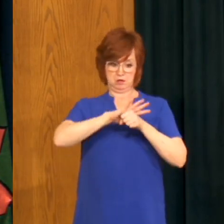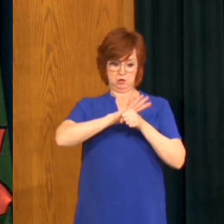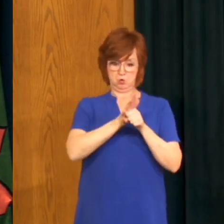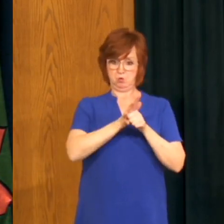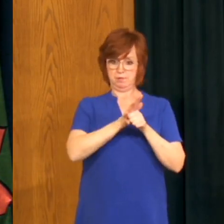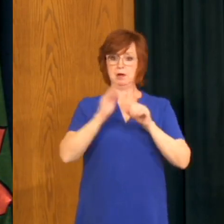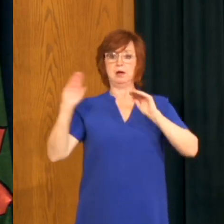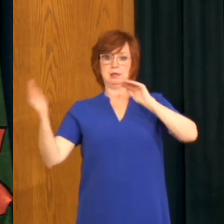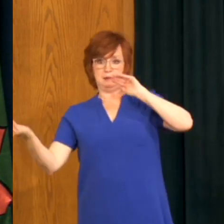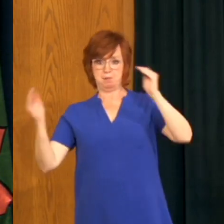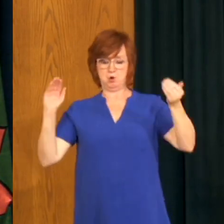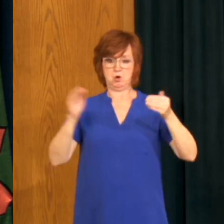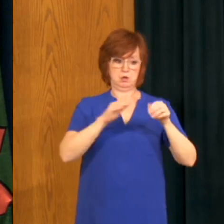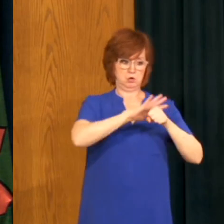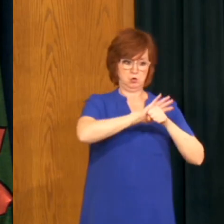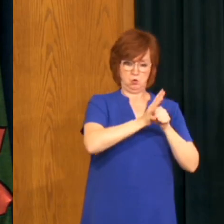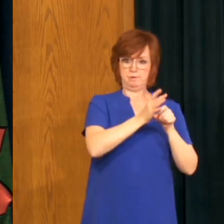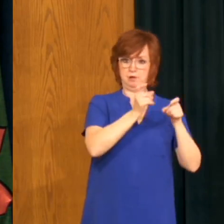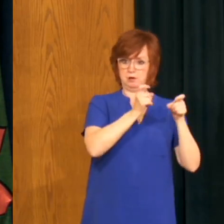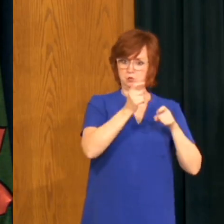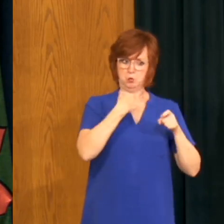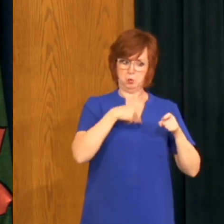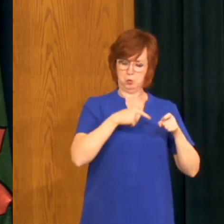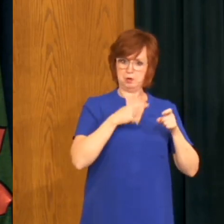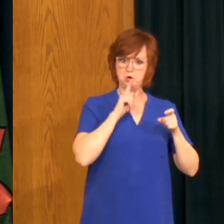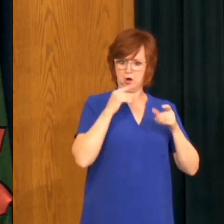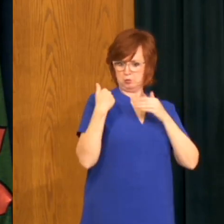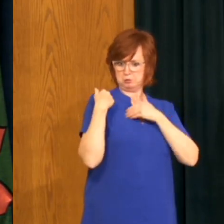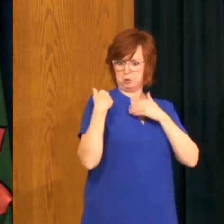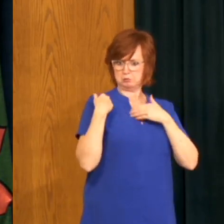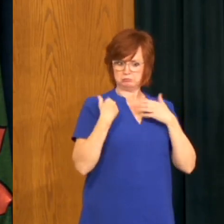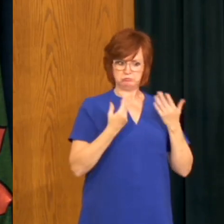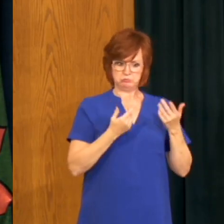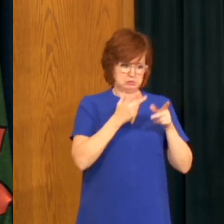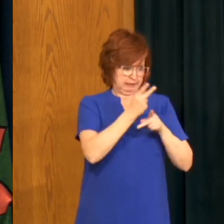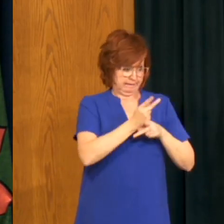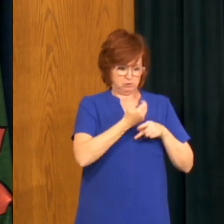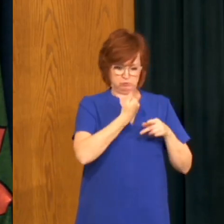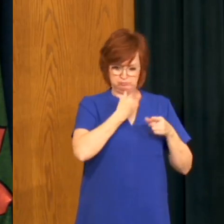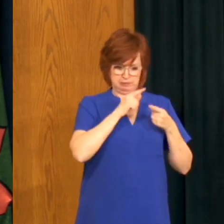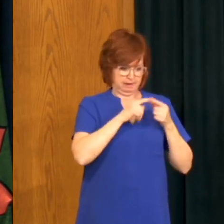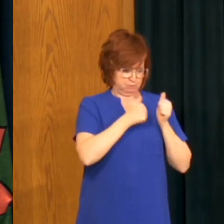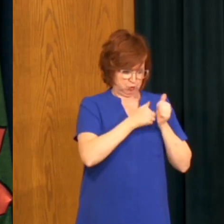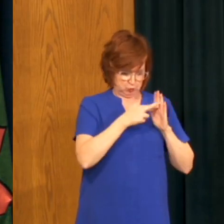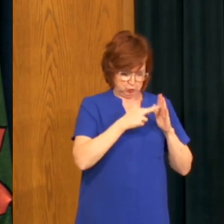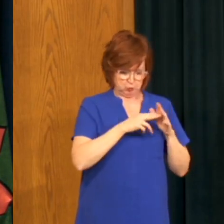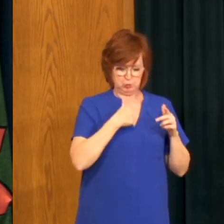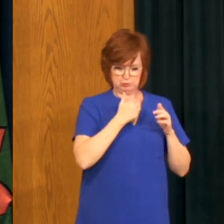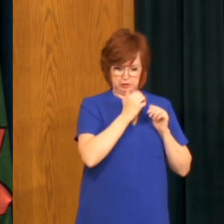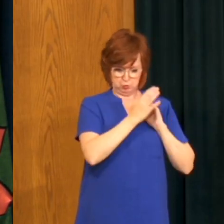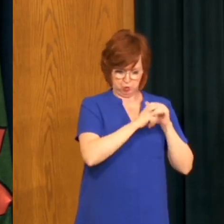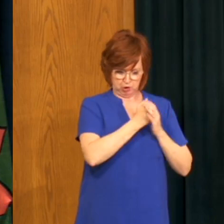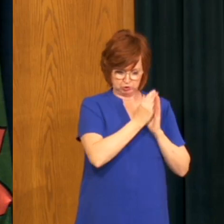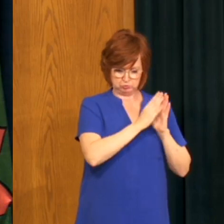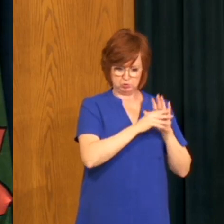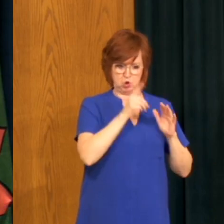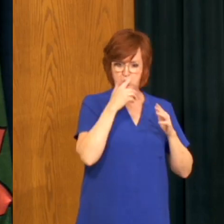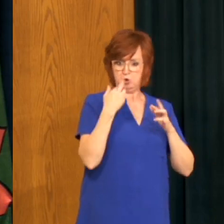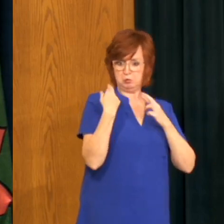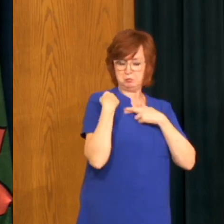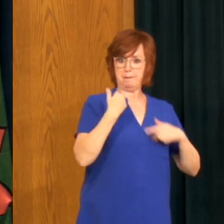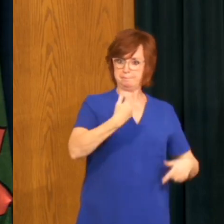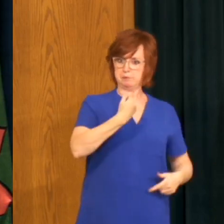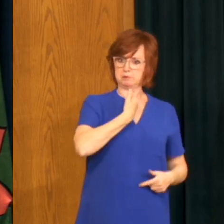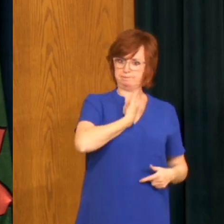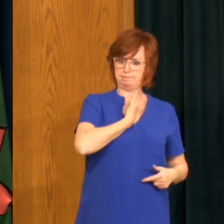the COVID-19 virus, we have a personal responsibility in how we treat each and every person we come in contact with each and every day,